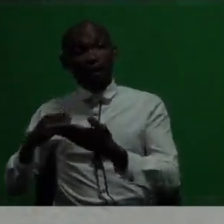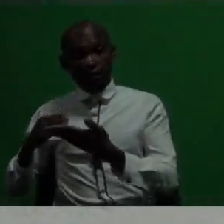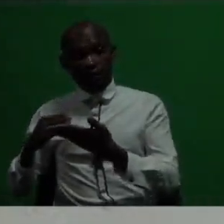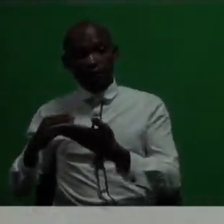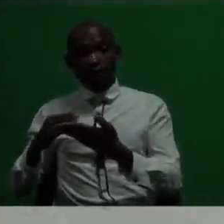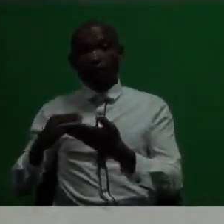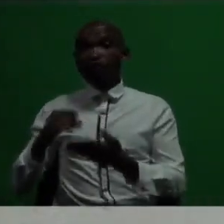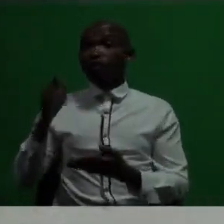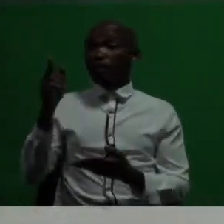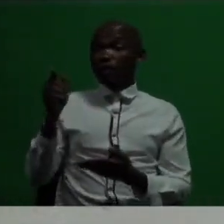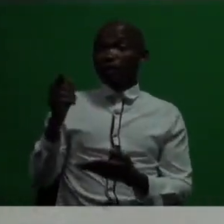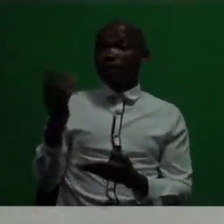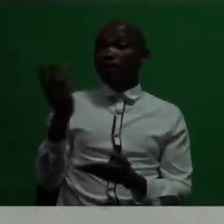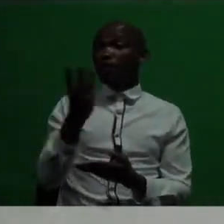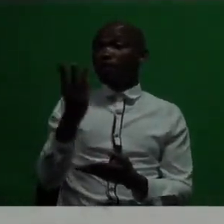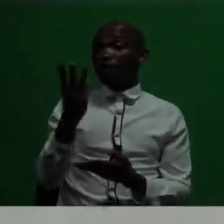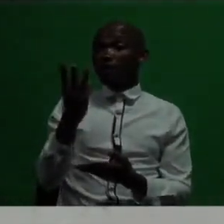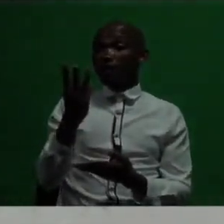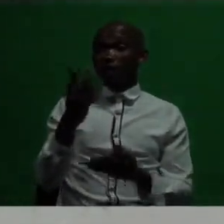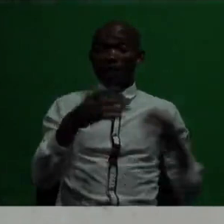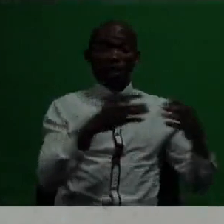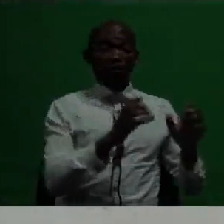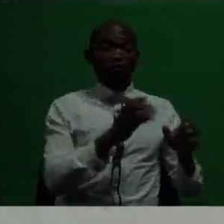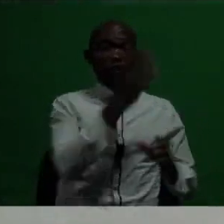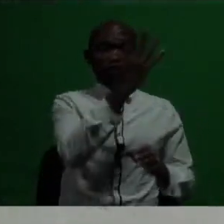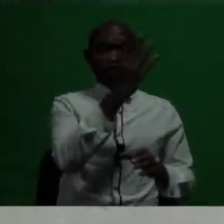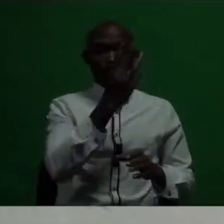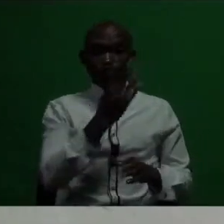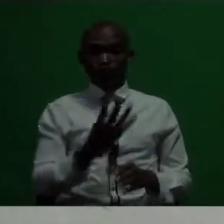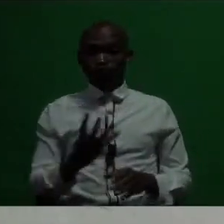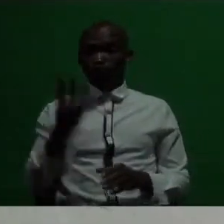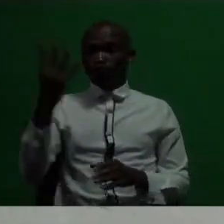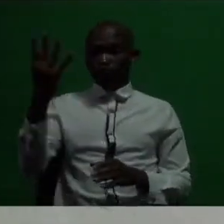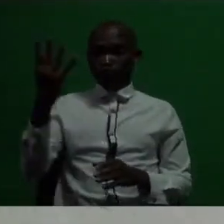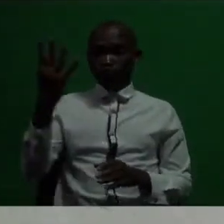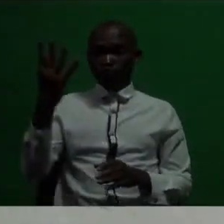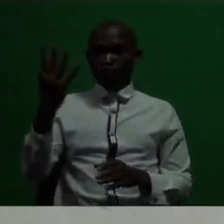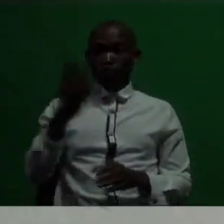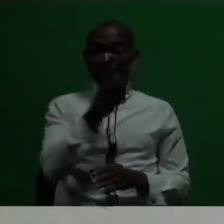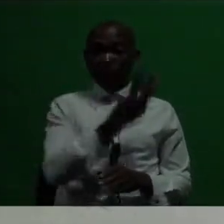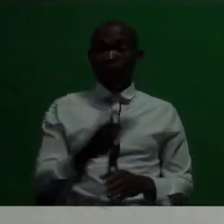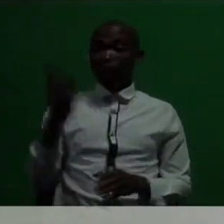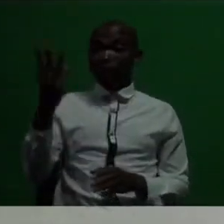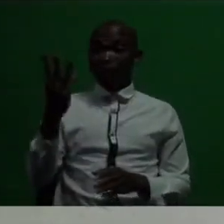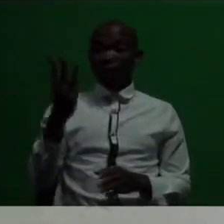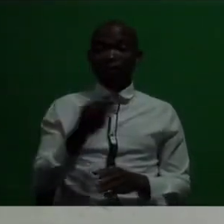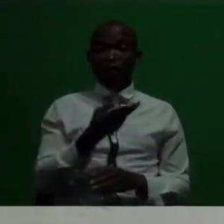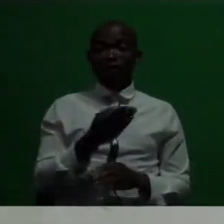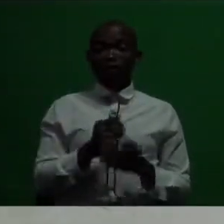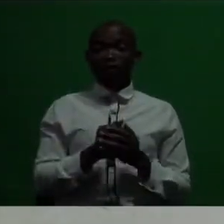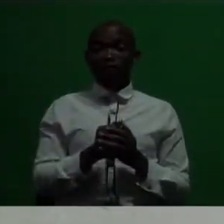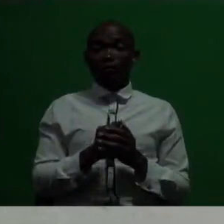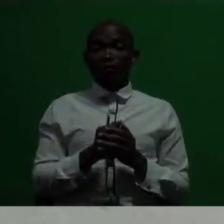these 3 compounds of the same number of atoms or same